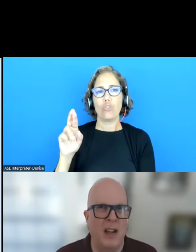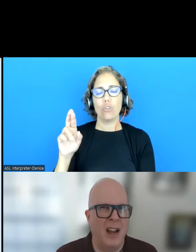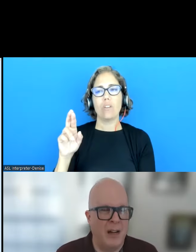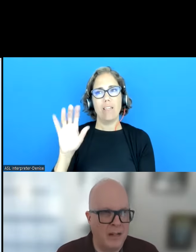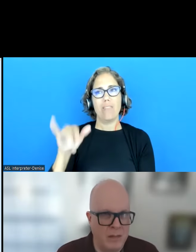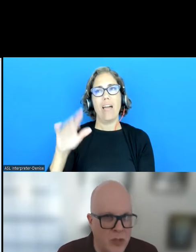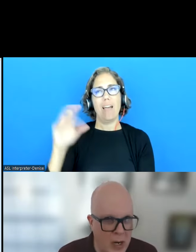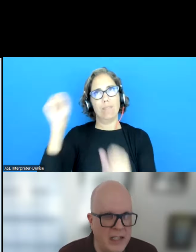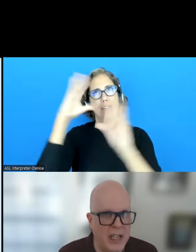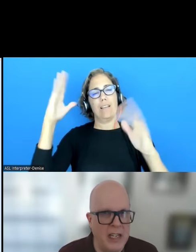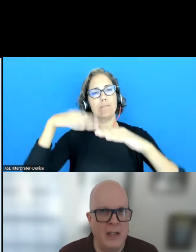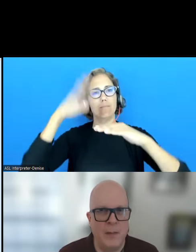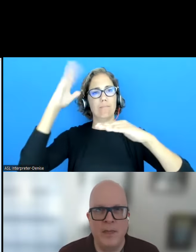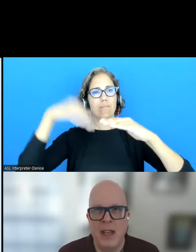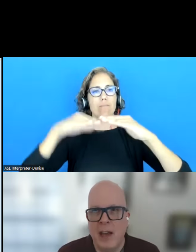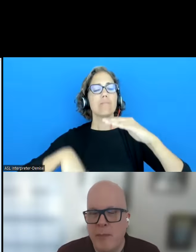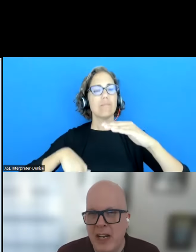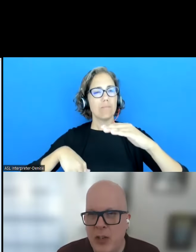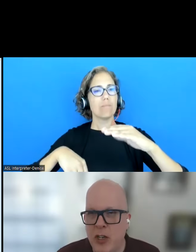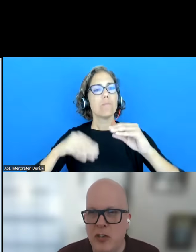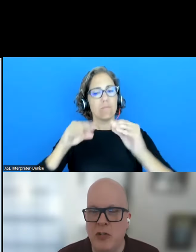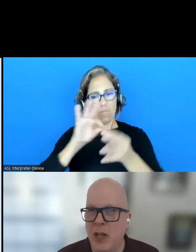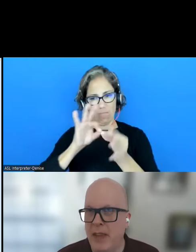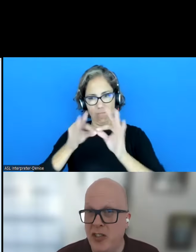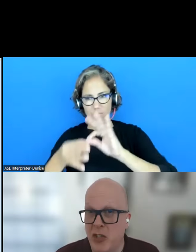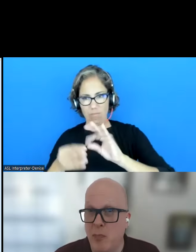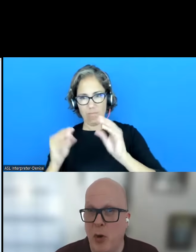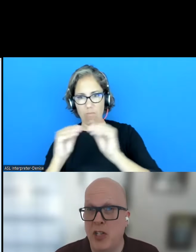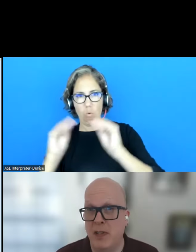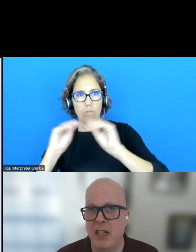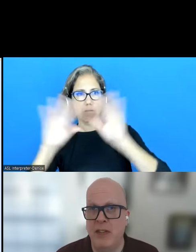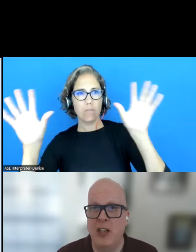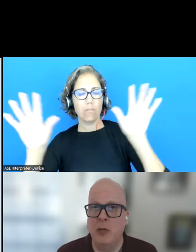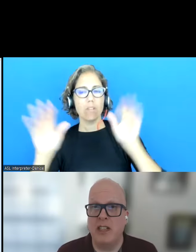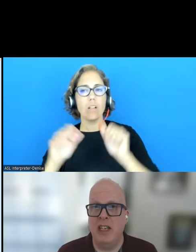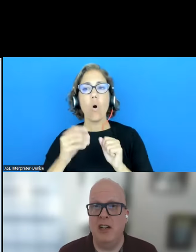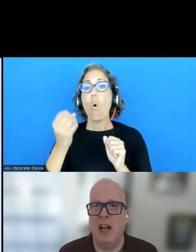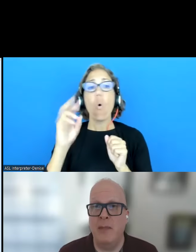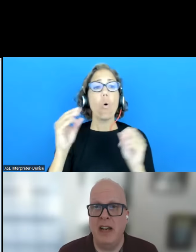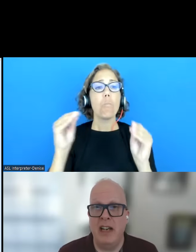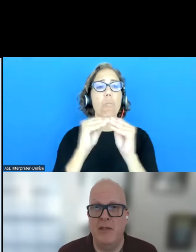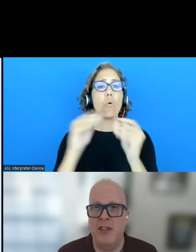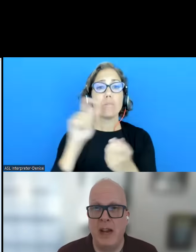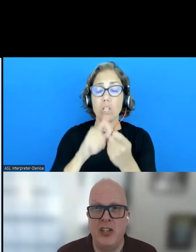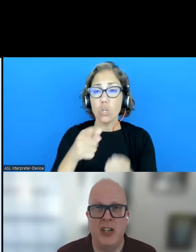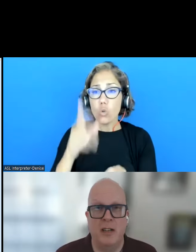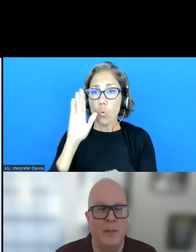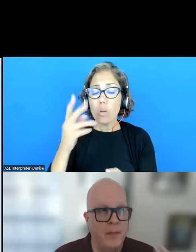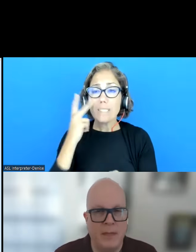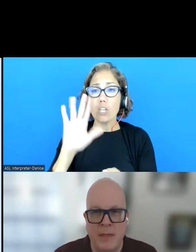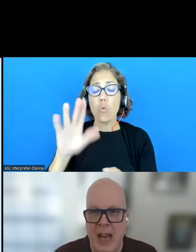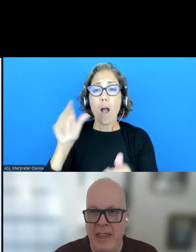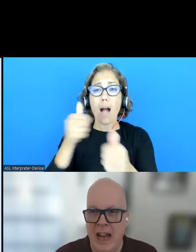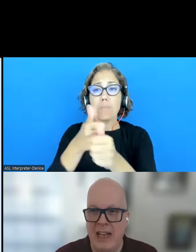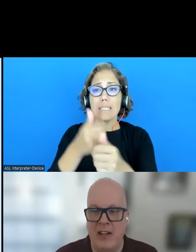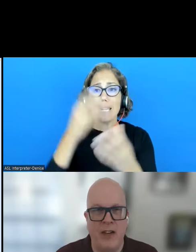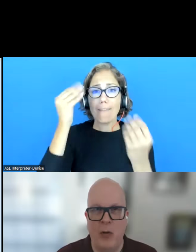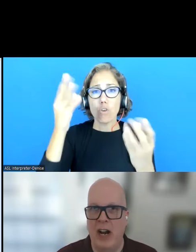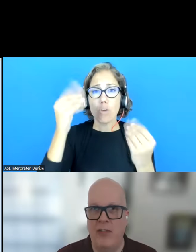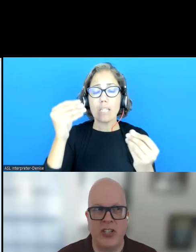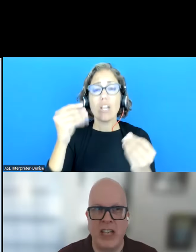below translate. But if you can do something that's just more specific, you will see your updated information and